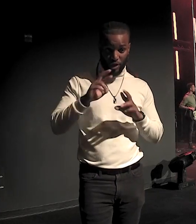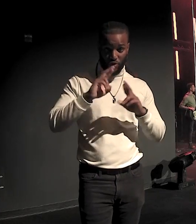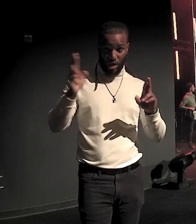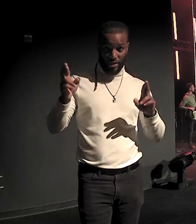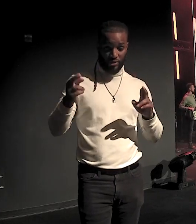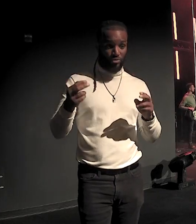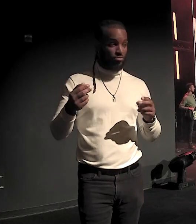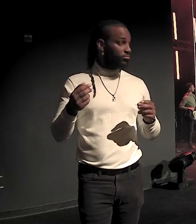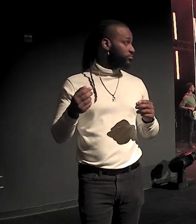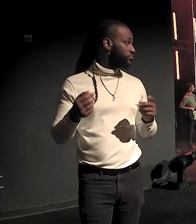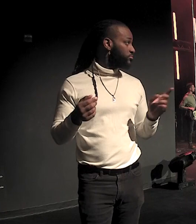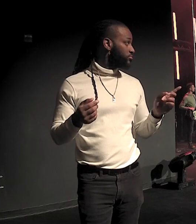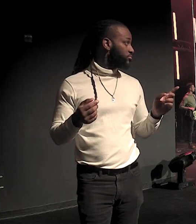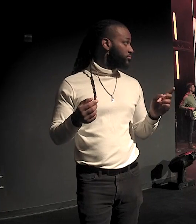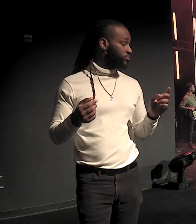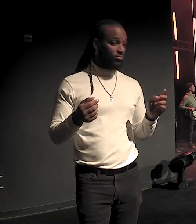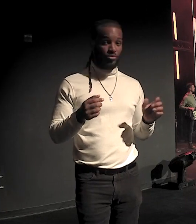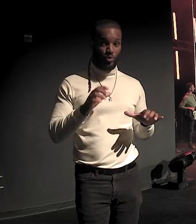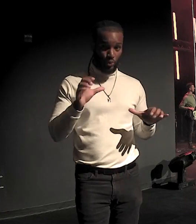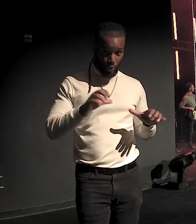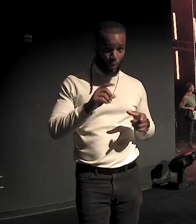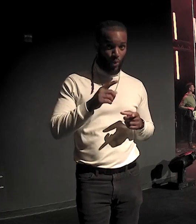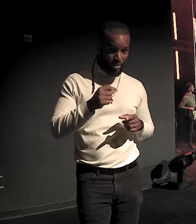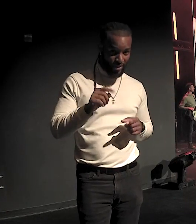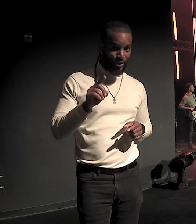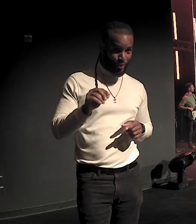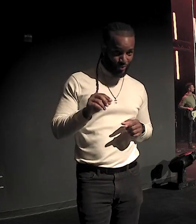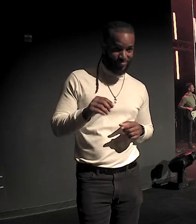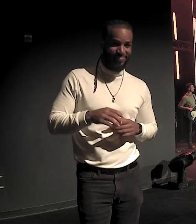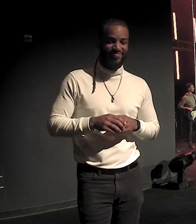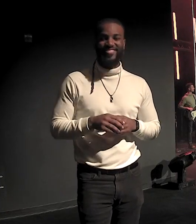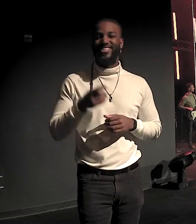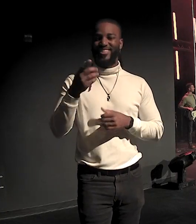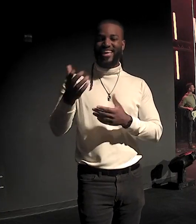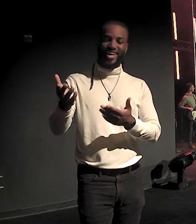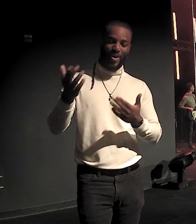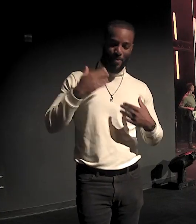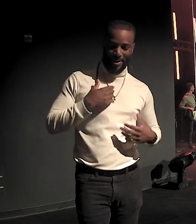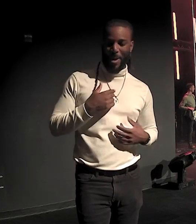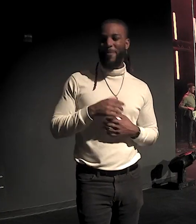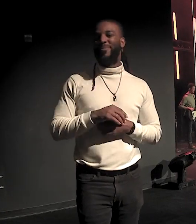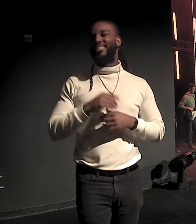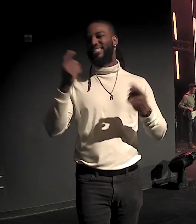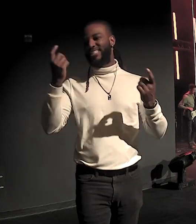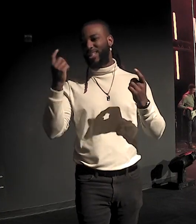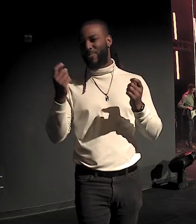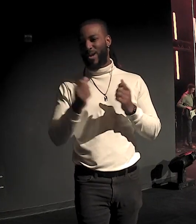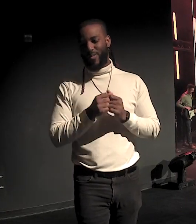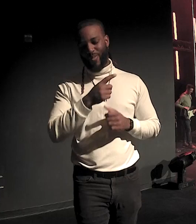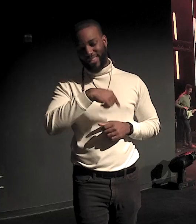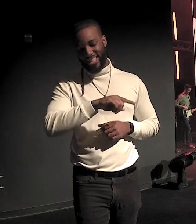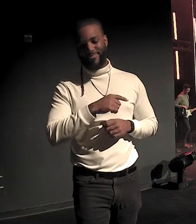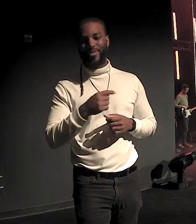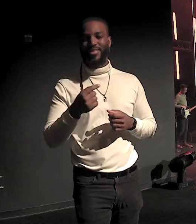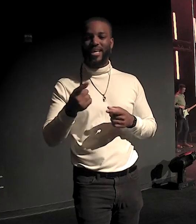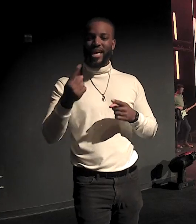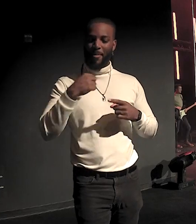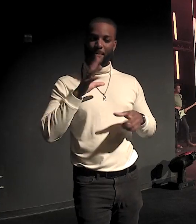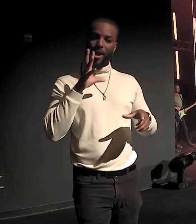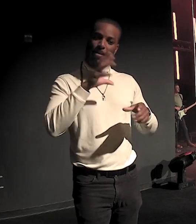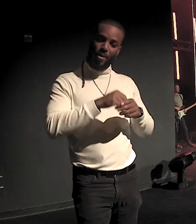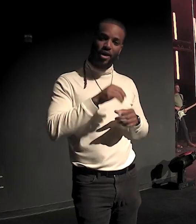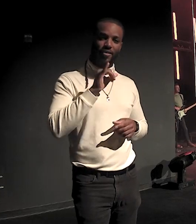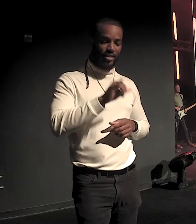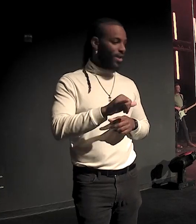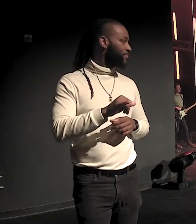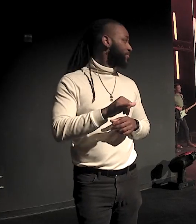to, you know, do the do, you can come on up. you can celebrate with. You can be a part of that.